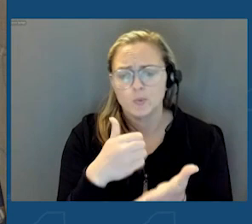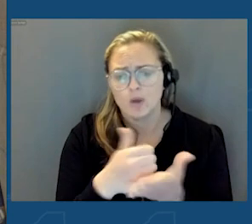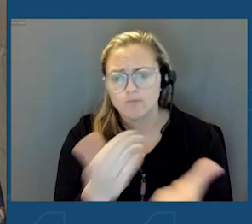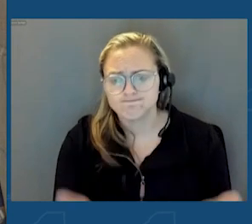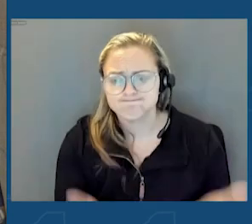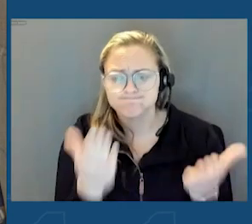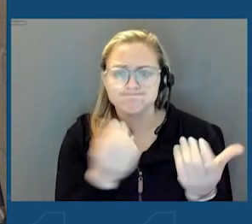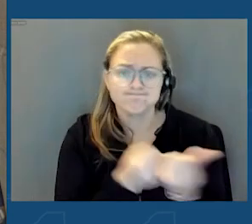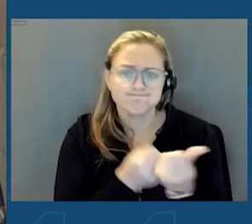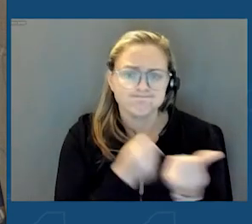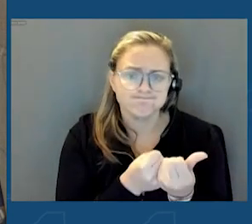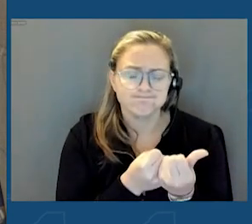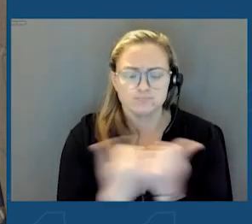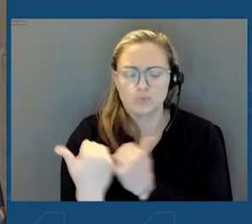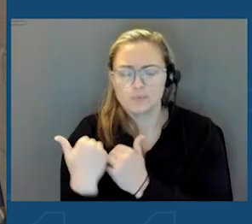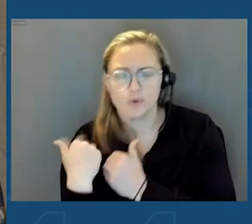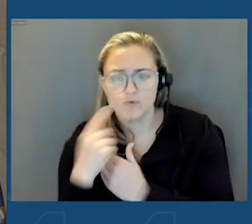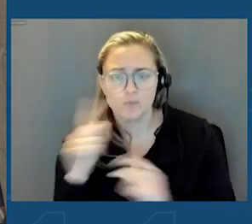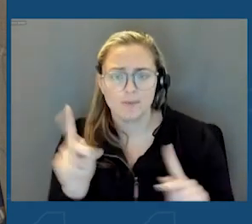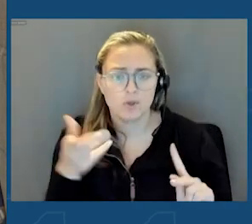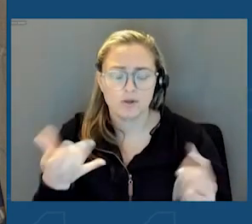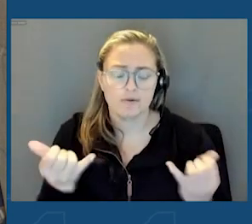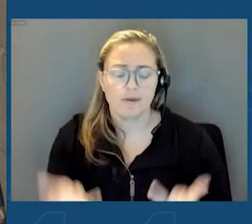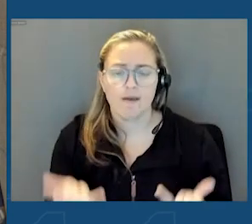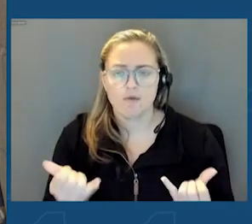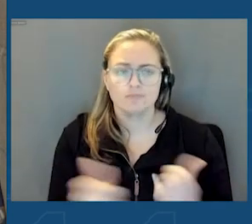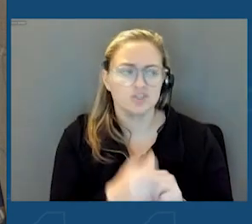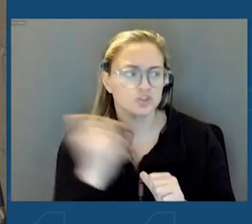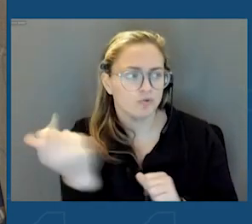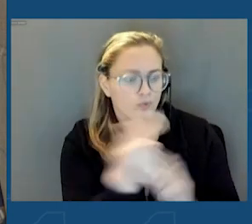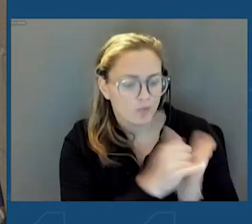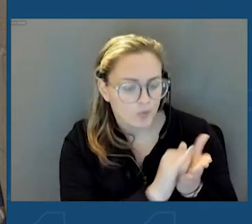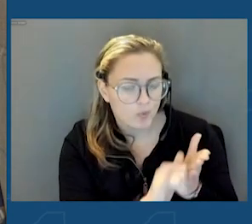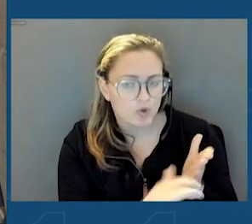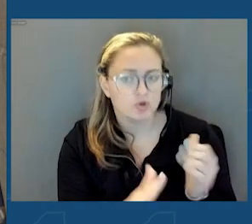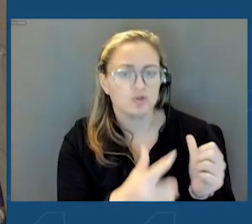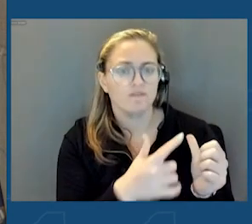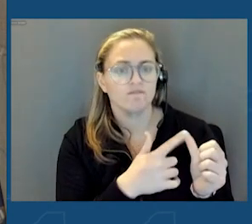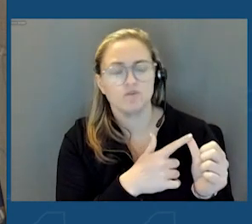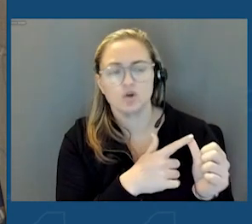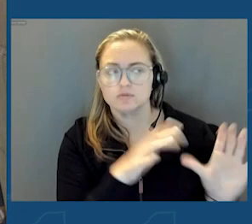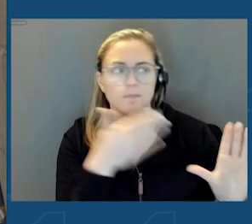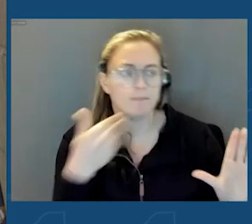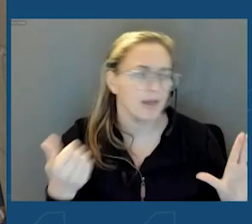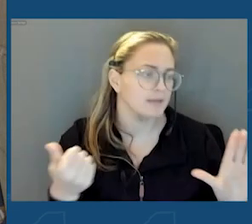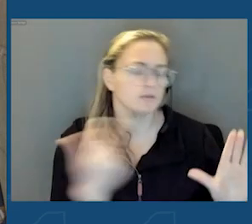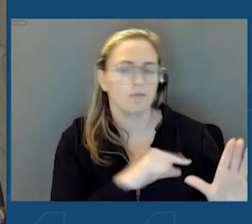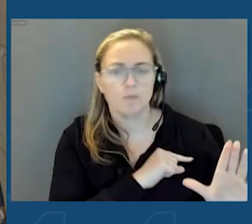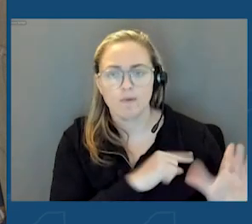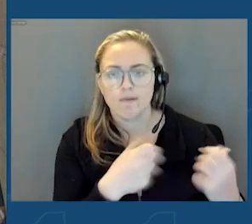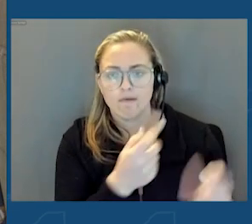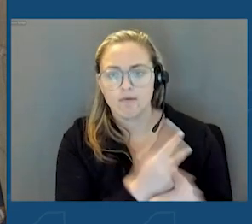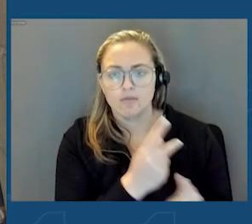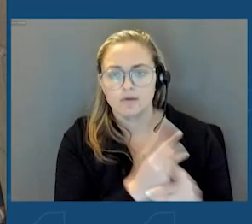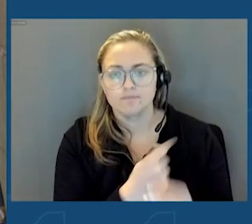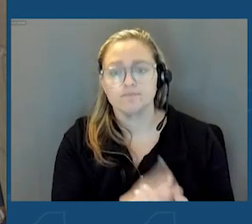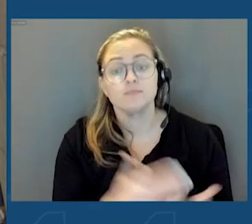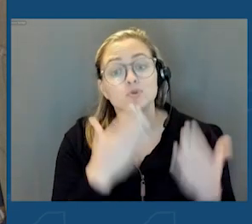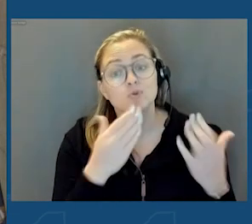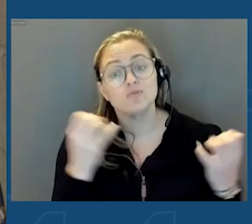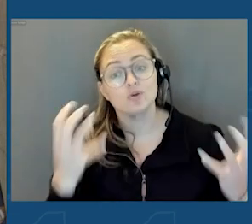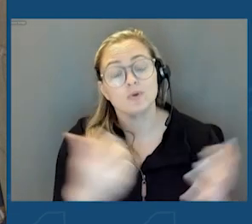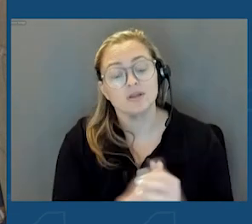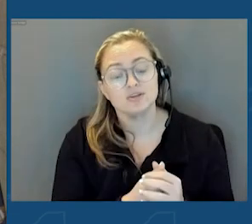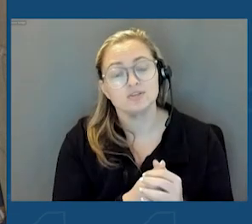from those who are there today and make sure that every New Yorker has the first-rate quality health care they're entitled to. So thank you very much. And with that,